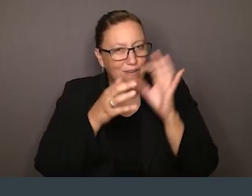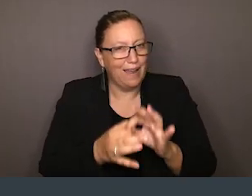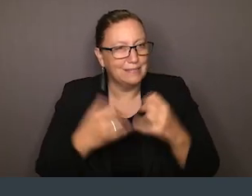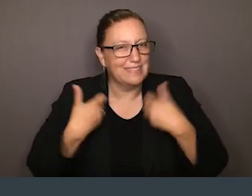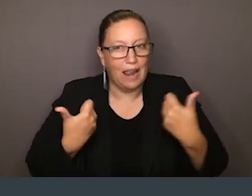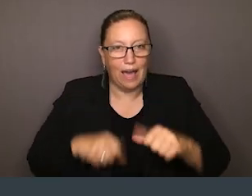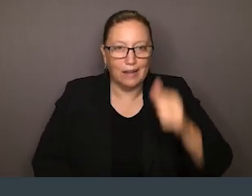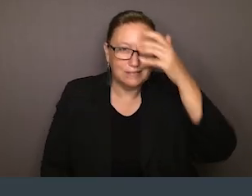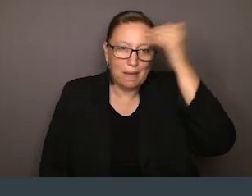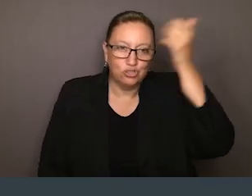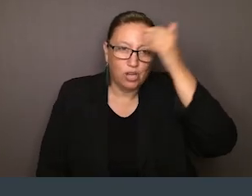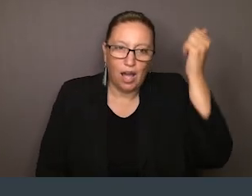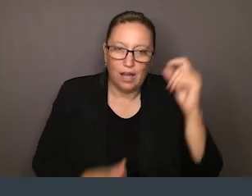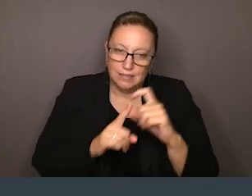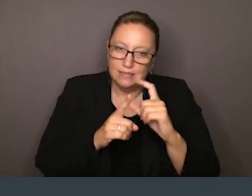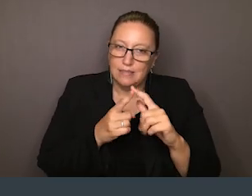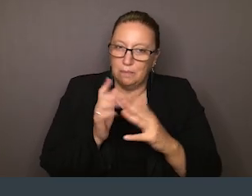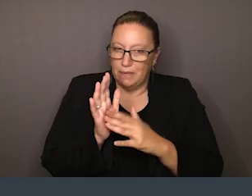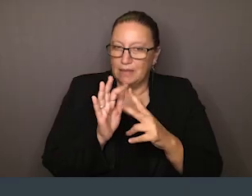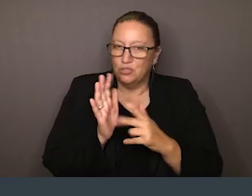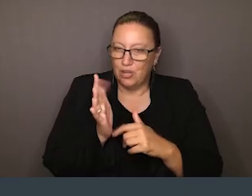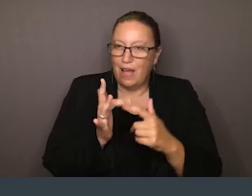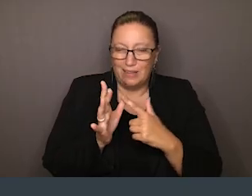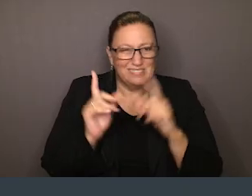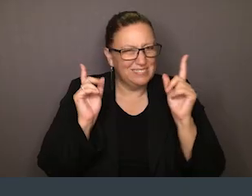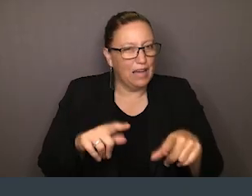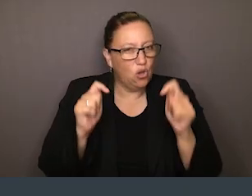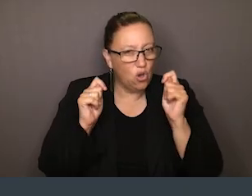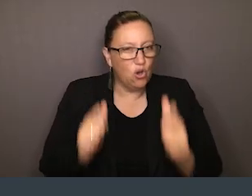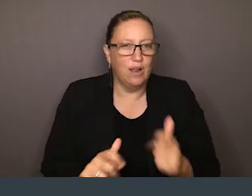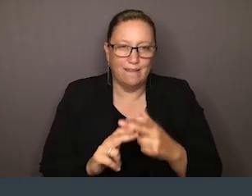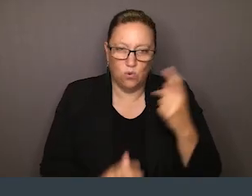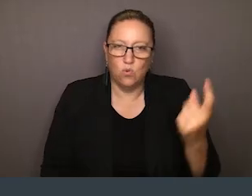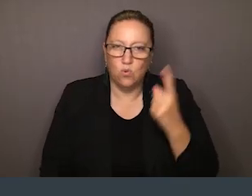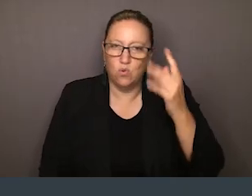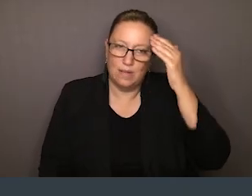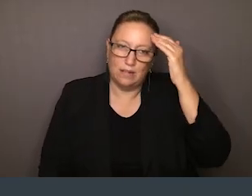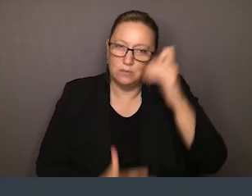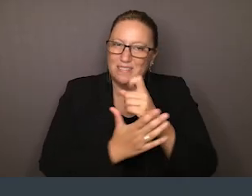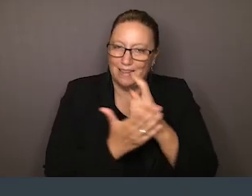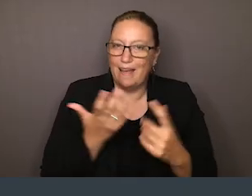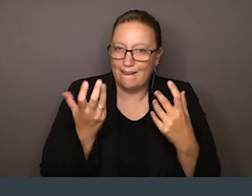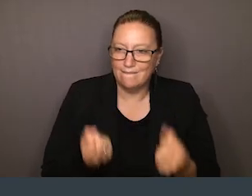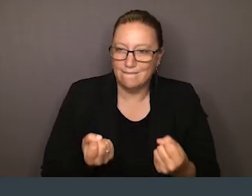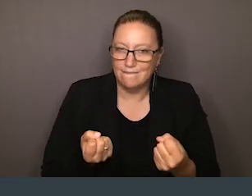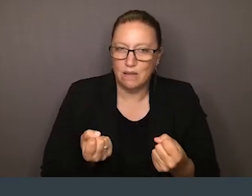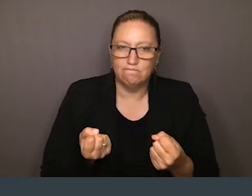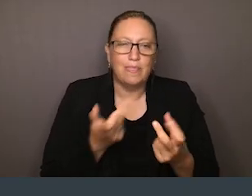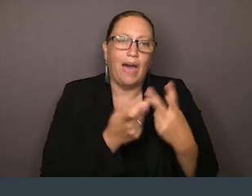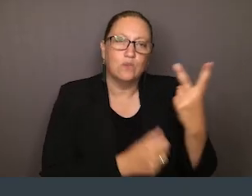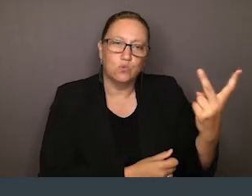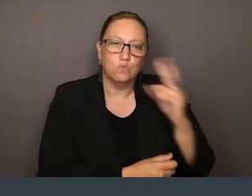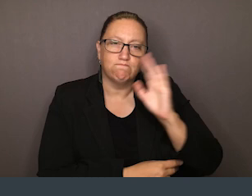such as dementia. And we'll hear more about this from Julian and Stefan shortly. Despite